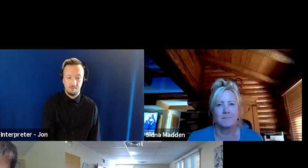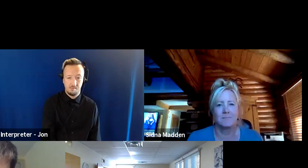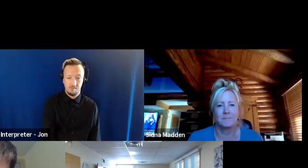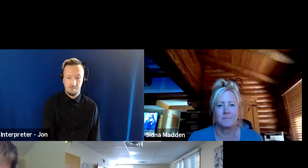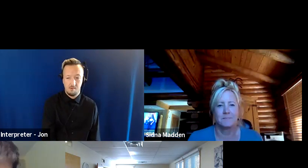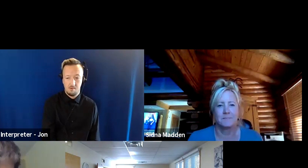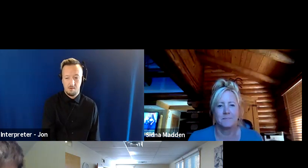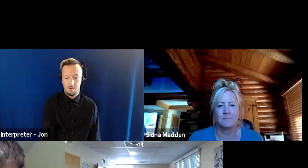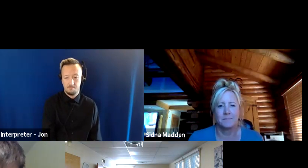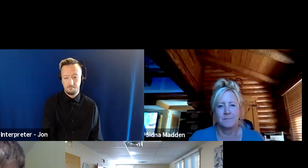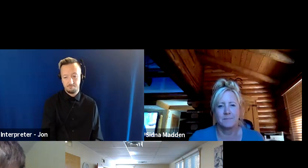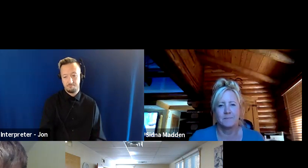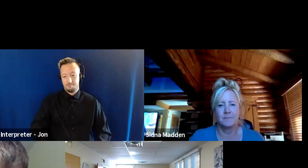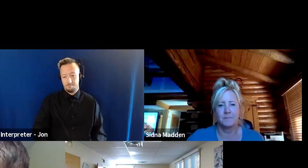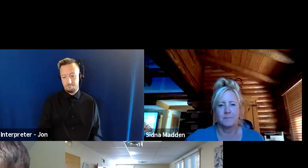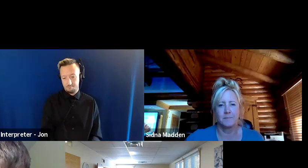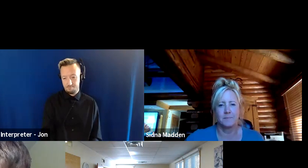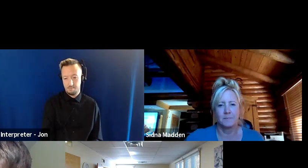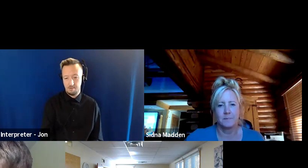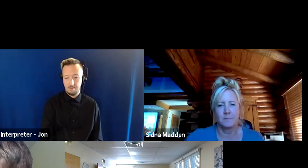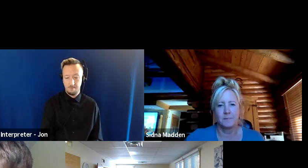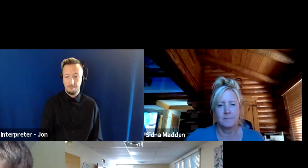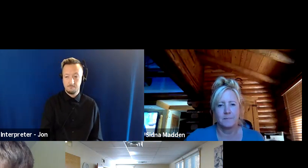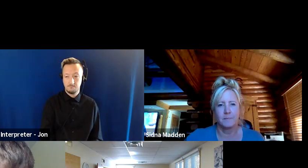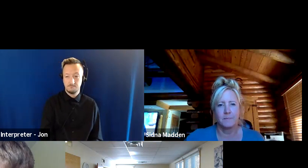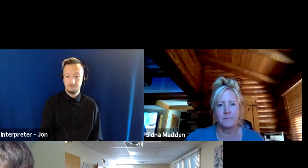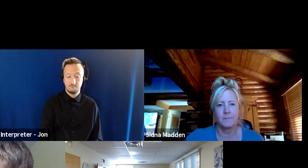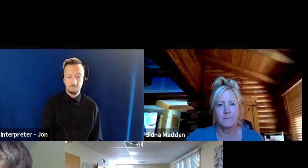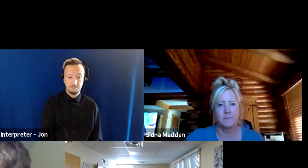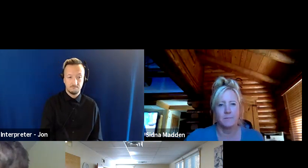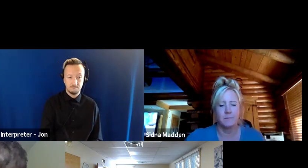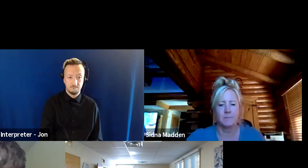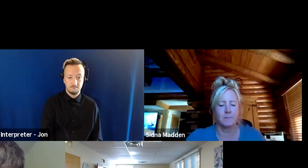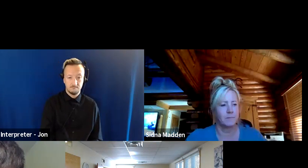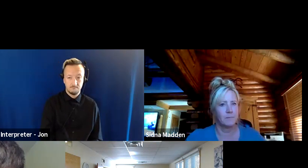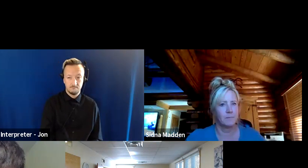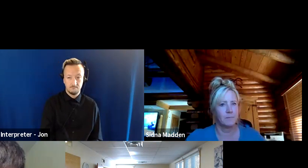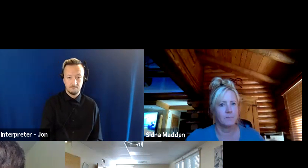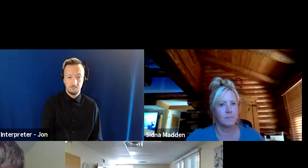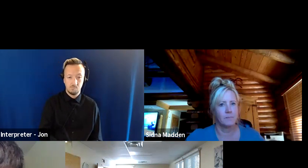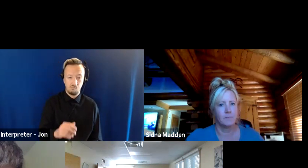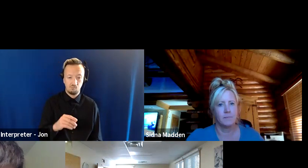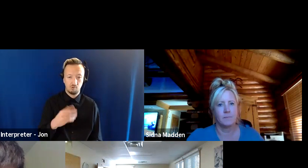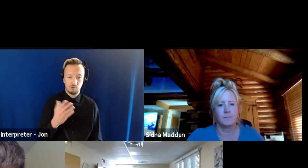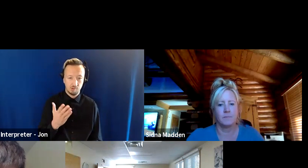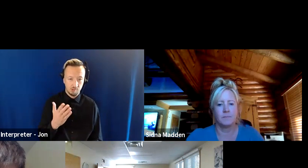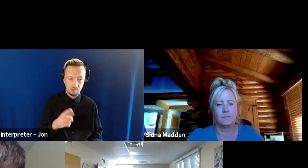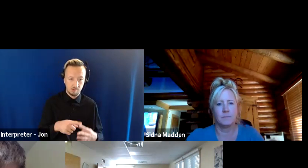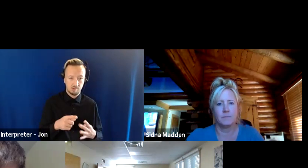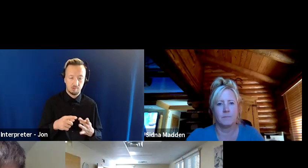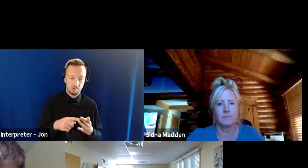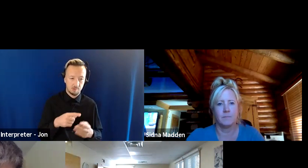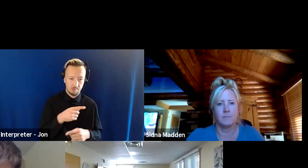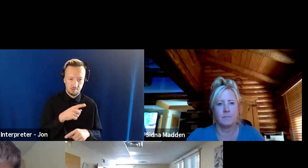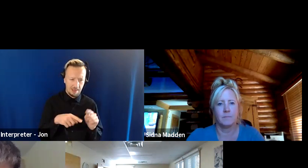Okay, sort of an outline or presentation. April conference presentation. You couldn't think of this